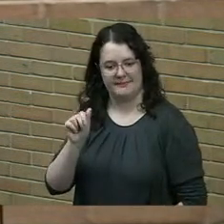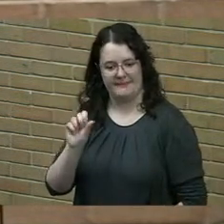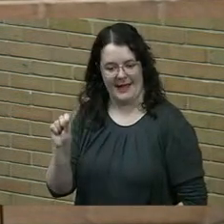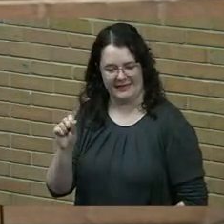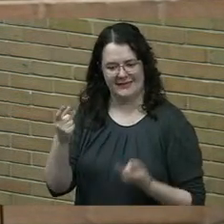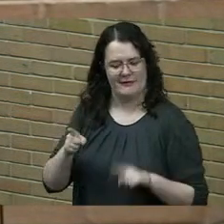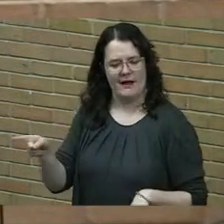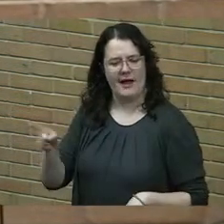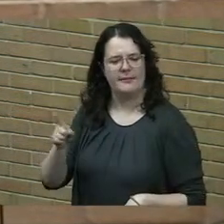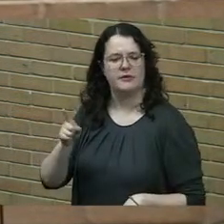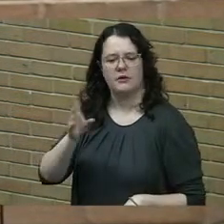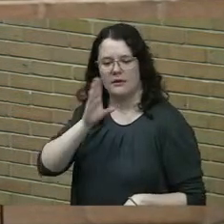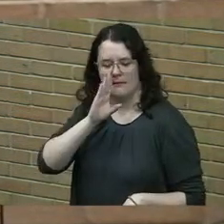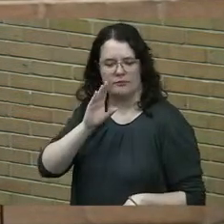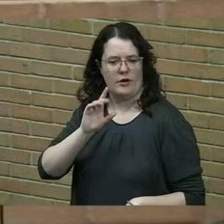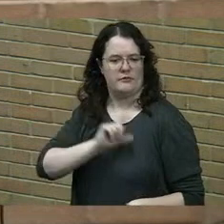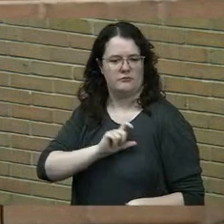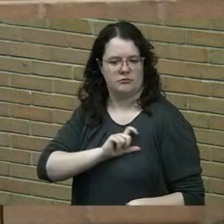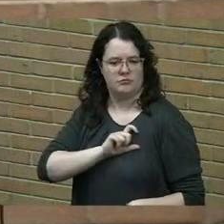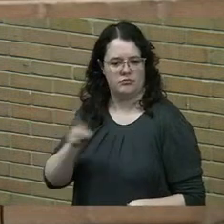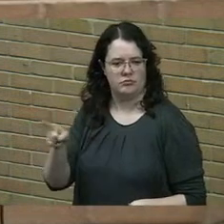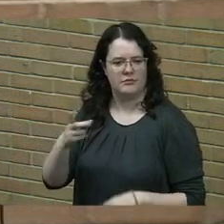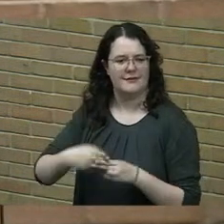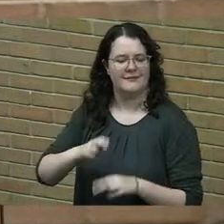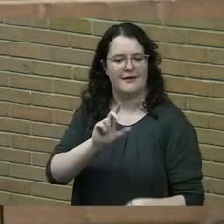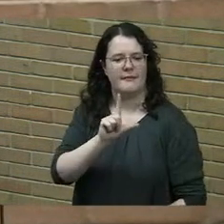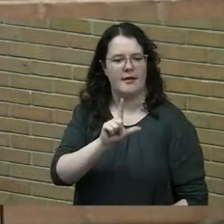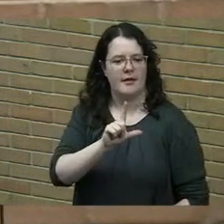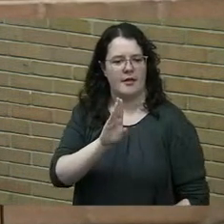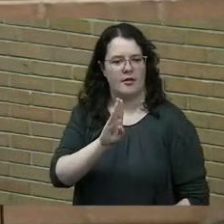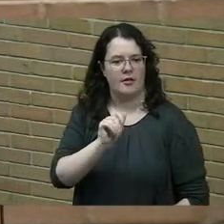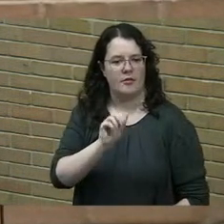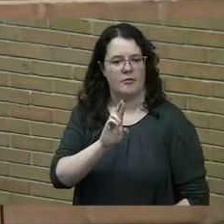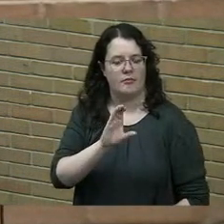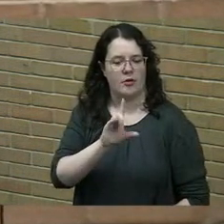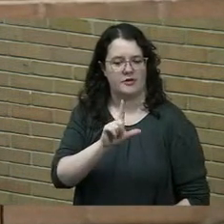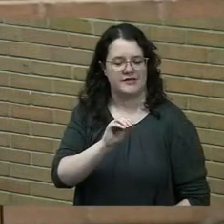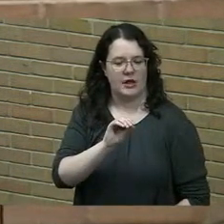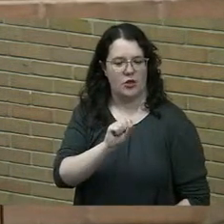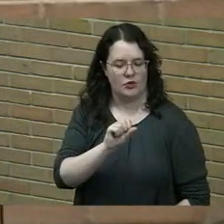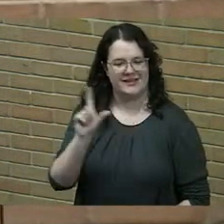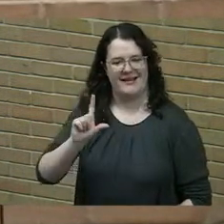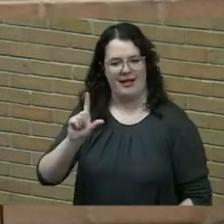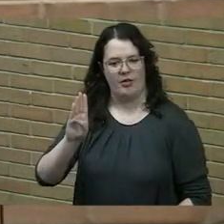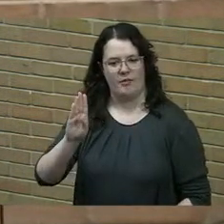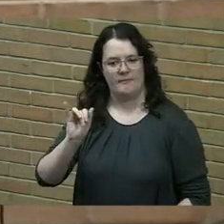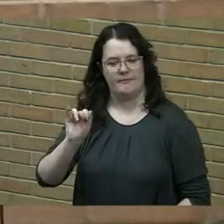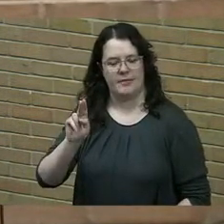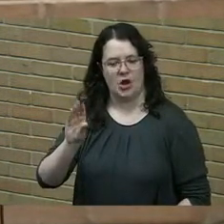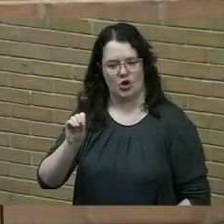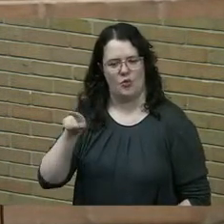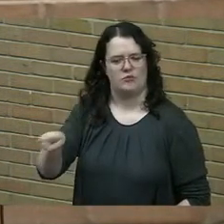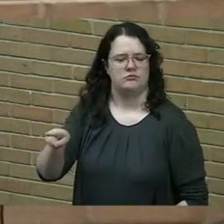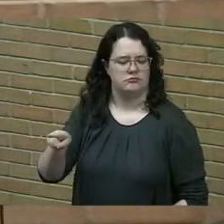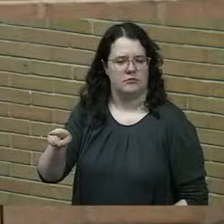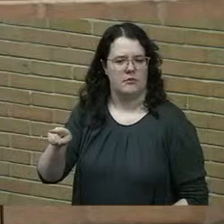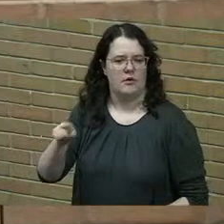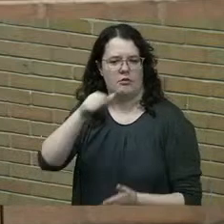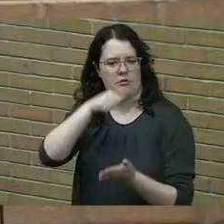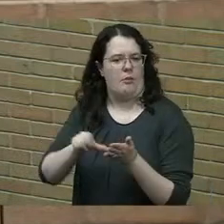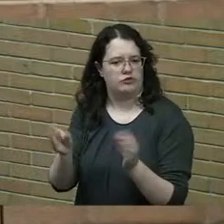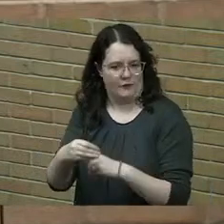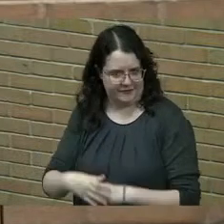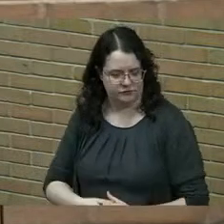officer. The police officers' name were L. Barcelos and L. Bianco at the post office. I